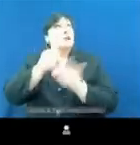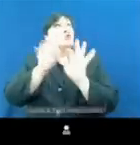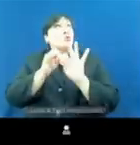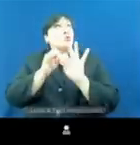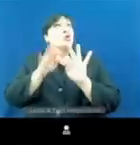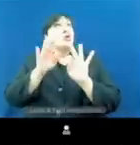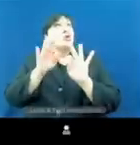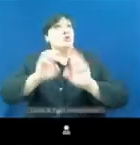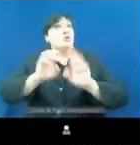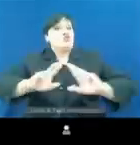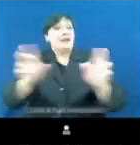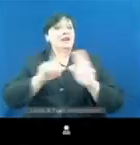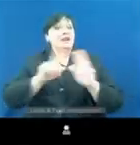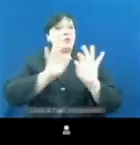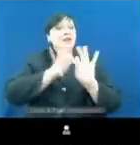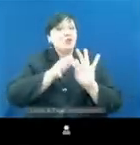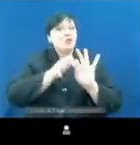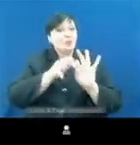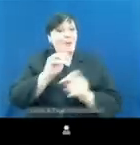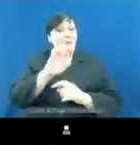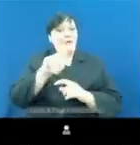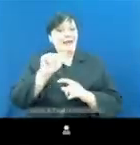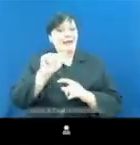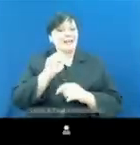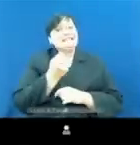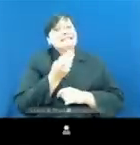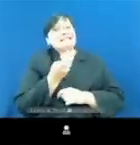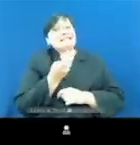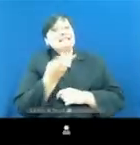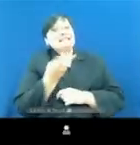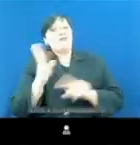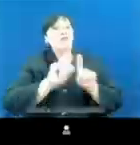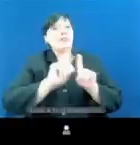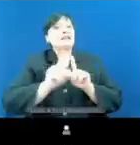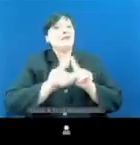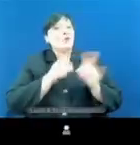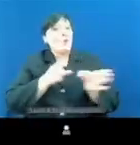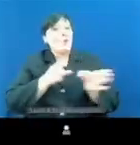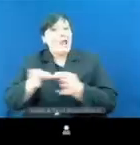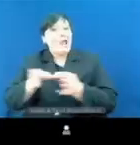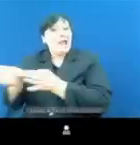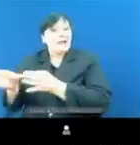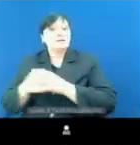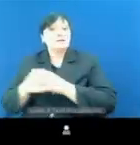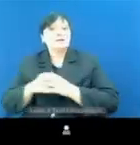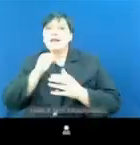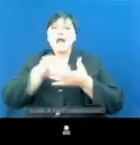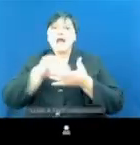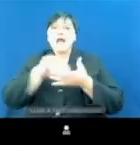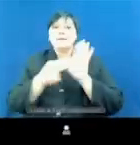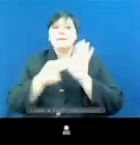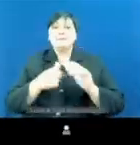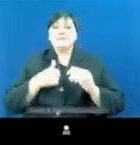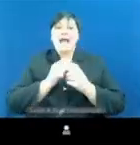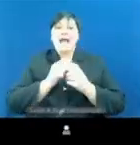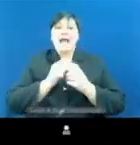renditions. And that's exactly what it means. It doesn't mean be prepared to transliterate one and to interpret